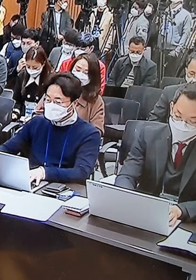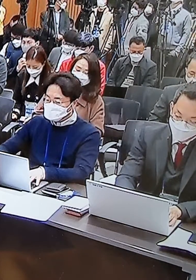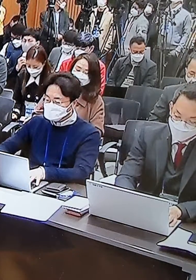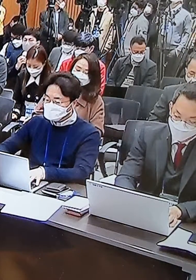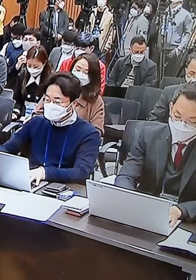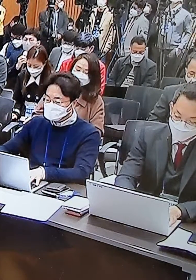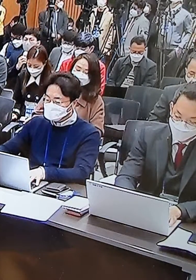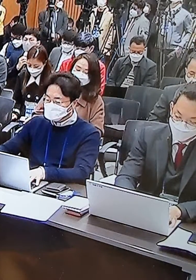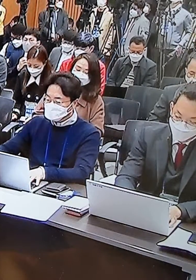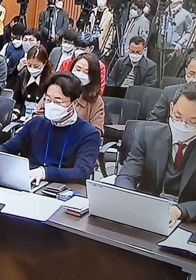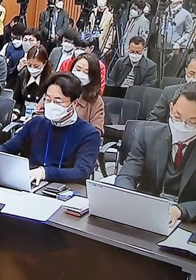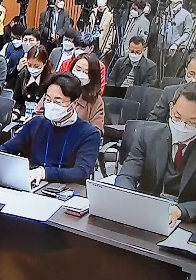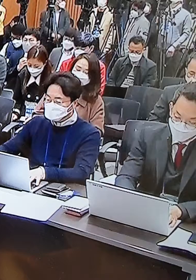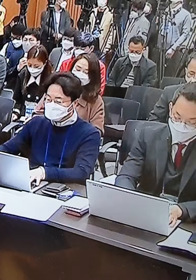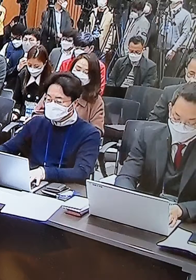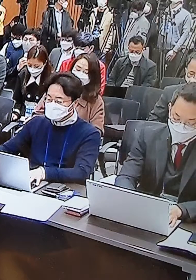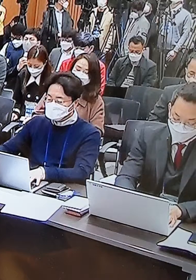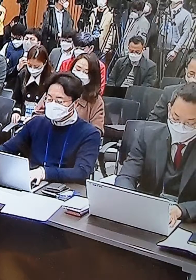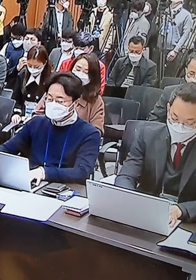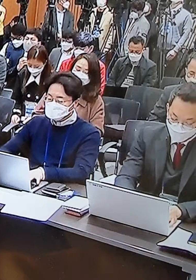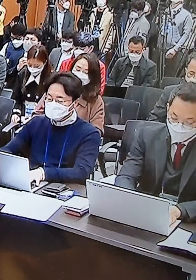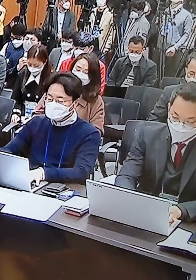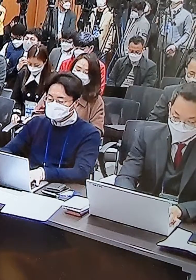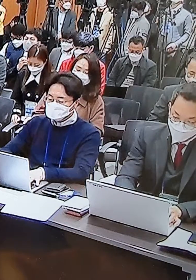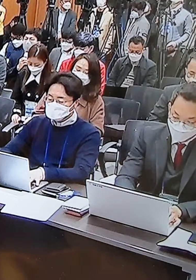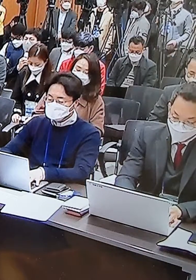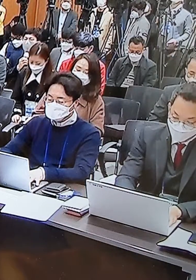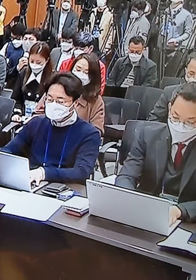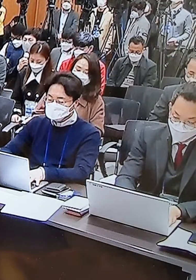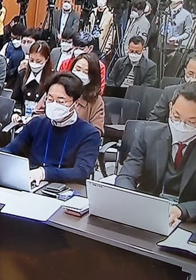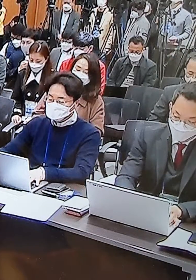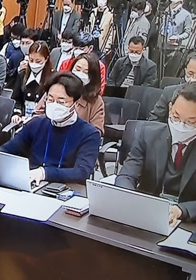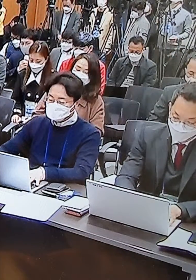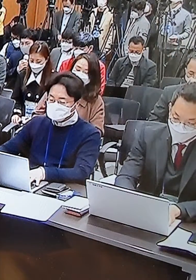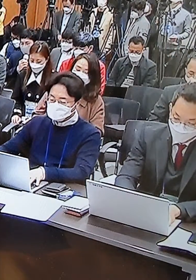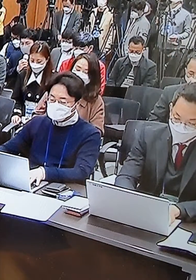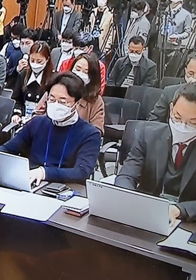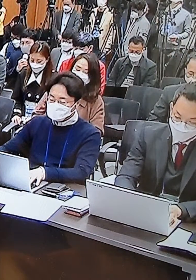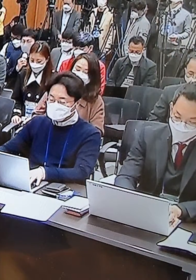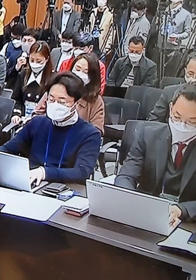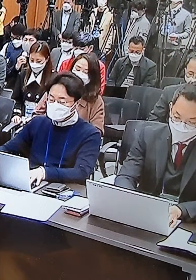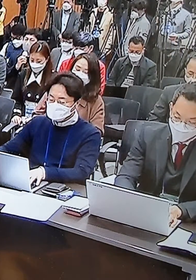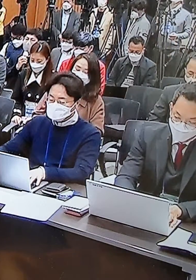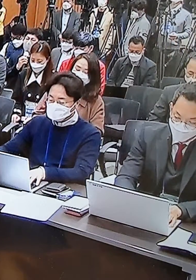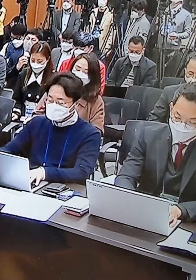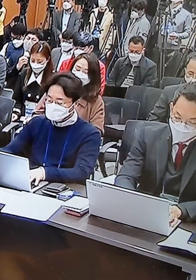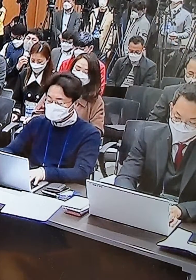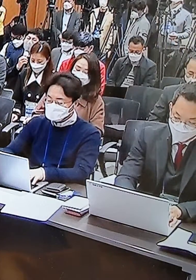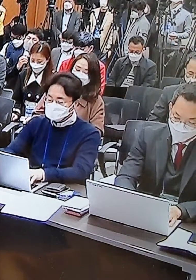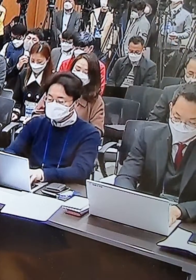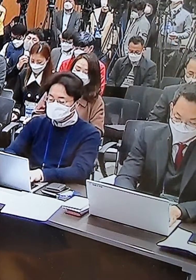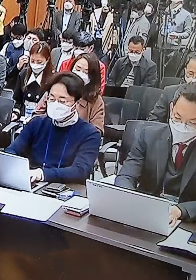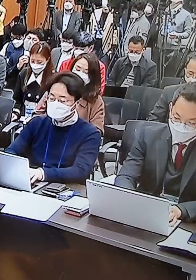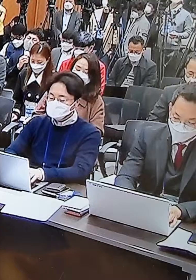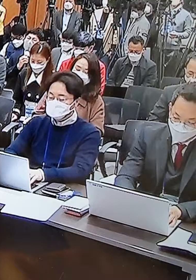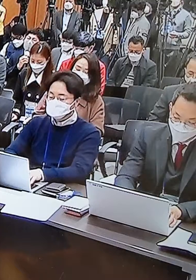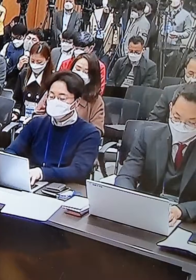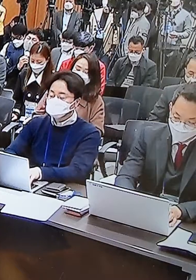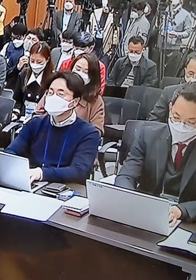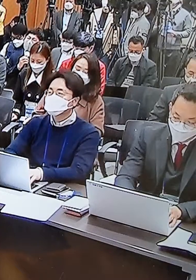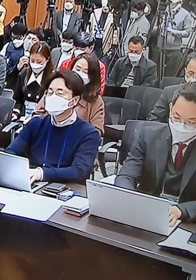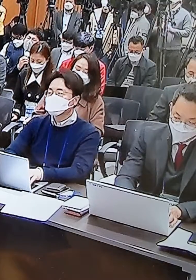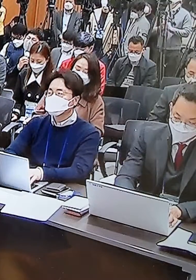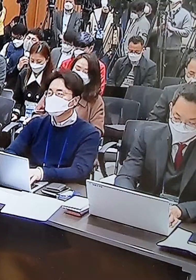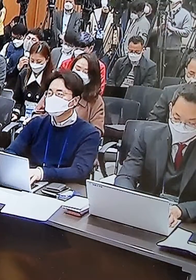centigrade. You may lay yourself on such a floor, cover you with the soft cotton blanket, and